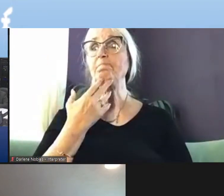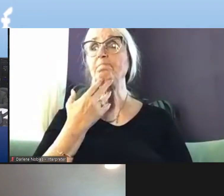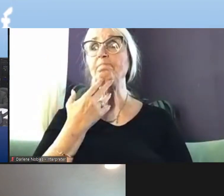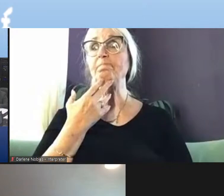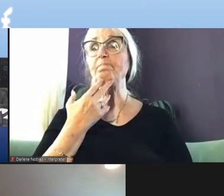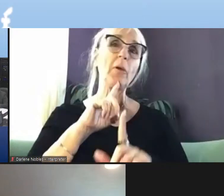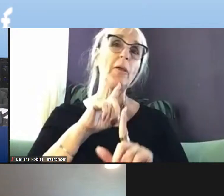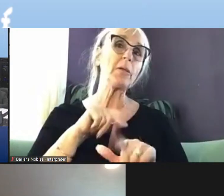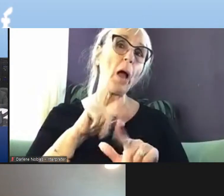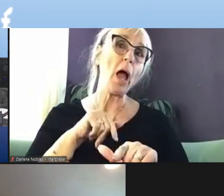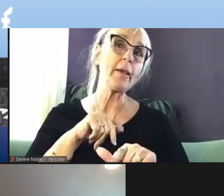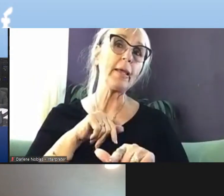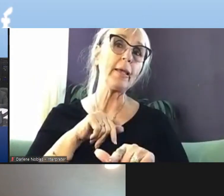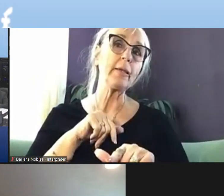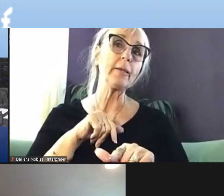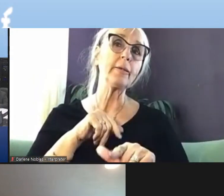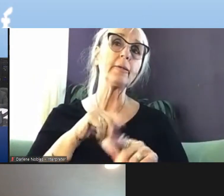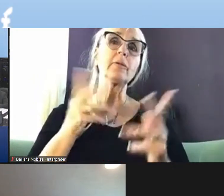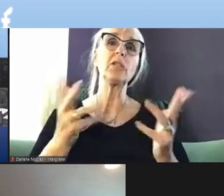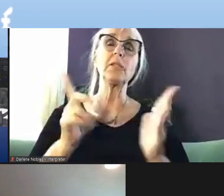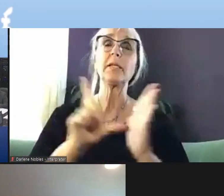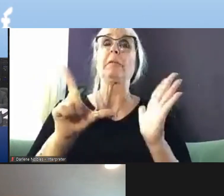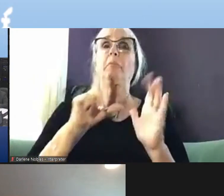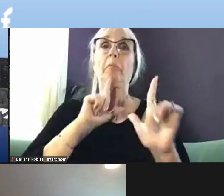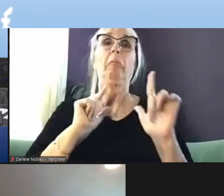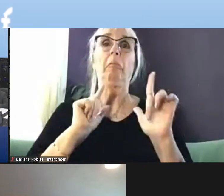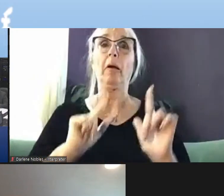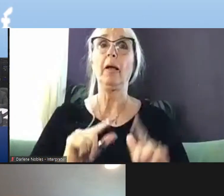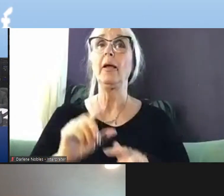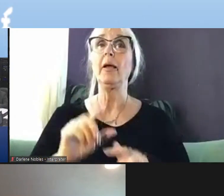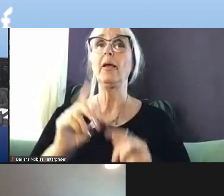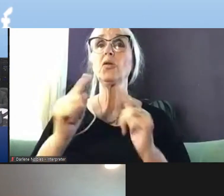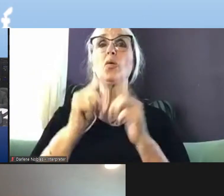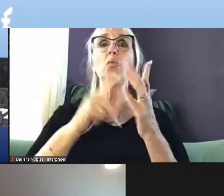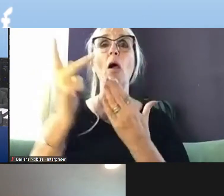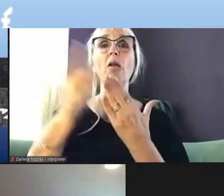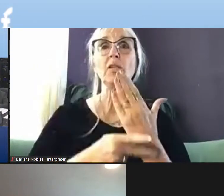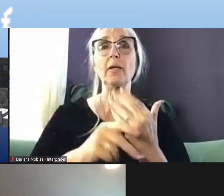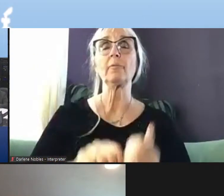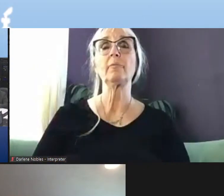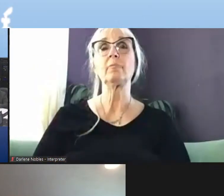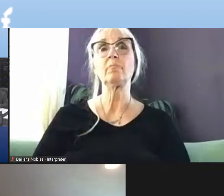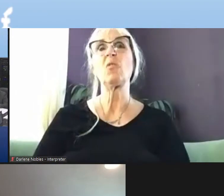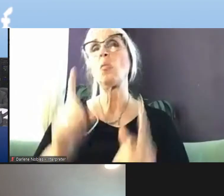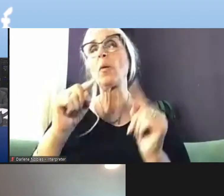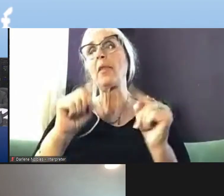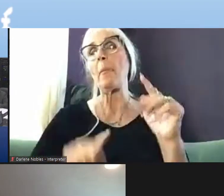responding knee-jerk to projects as they come in.